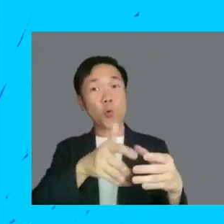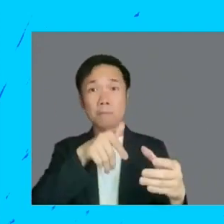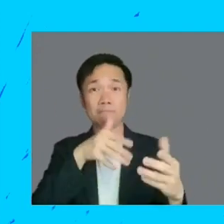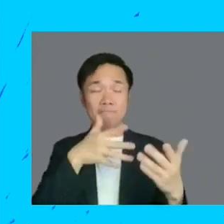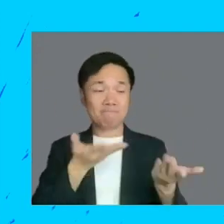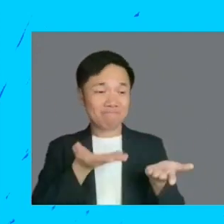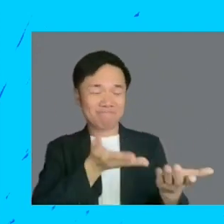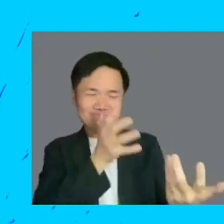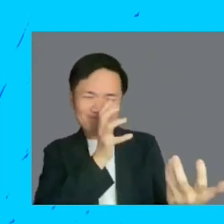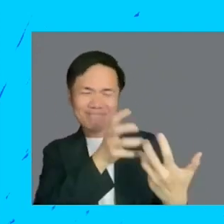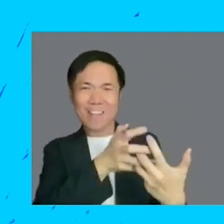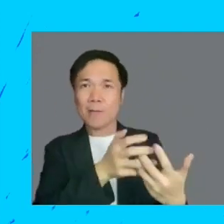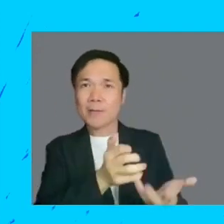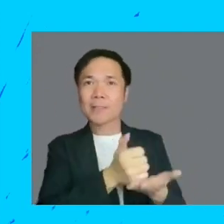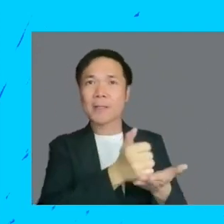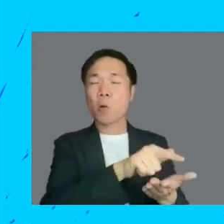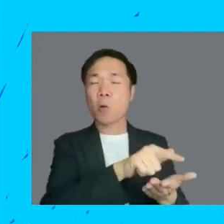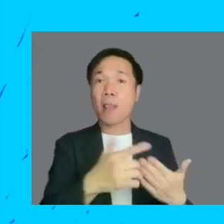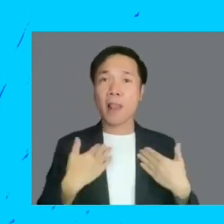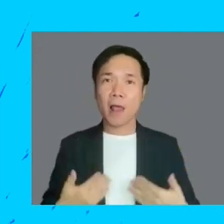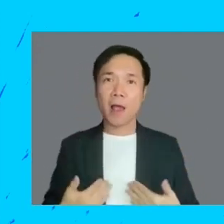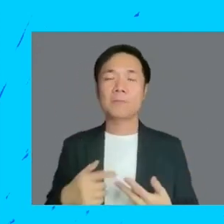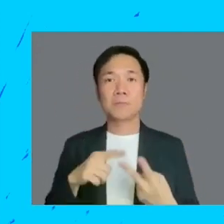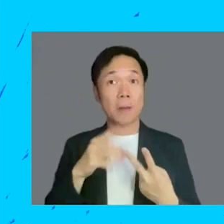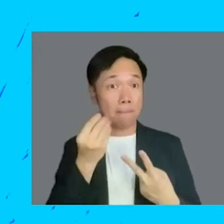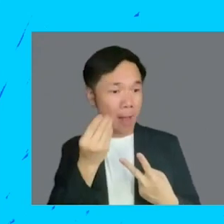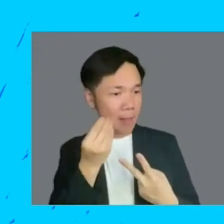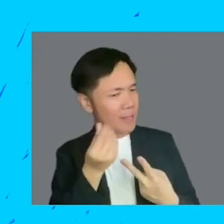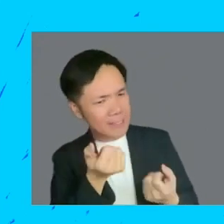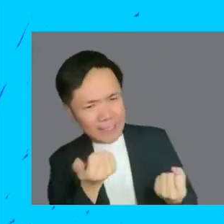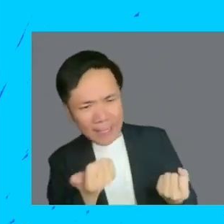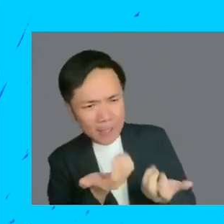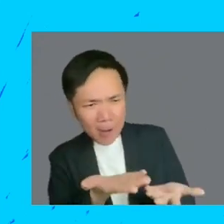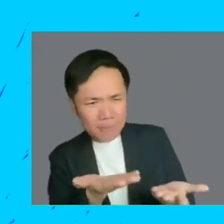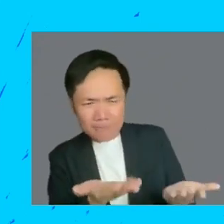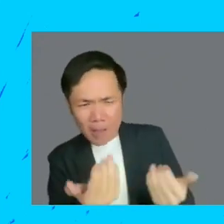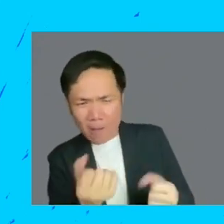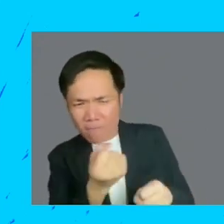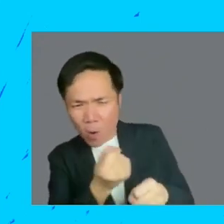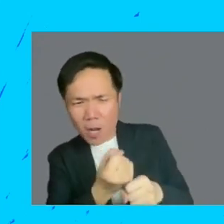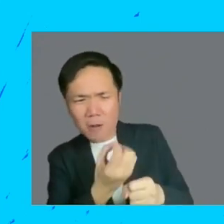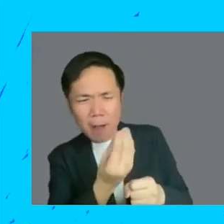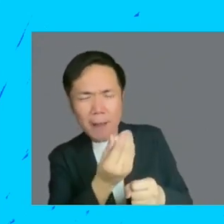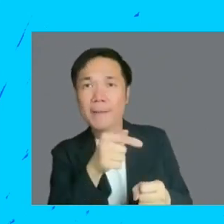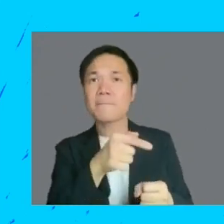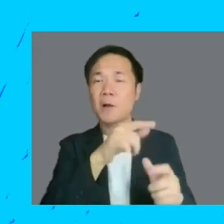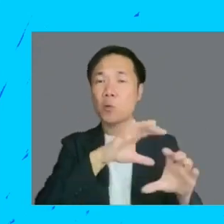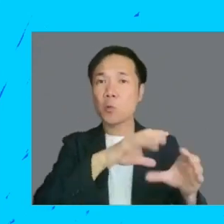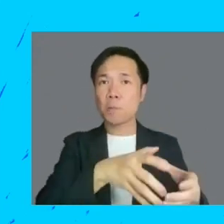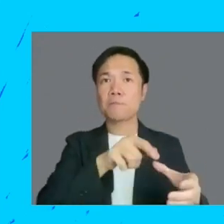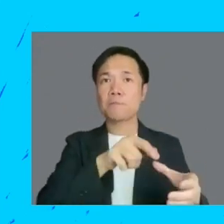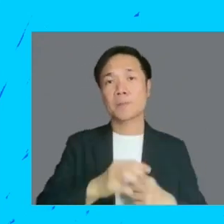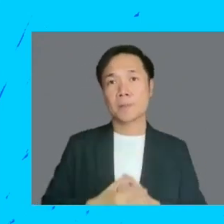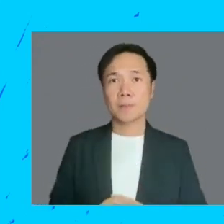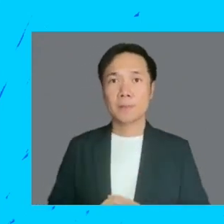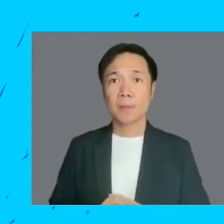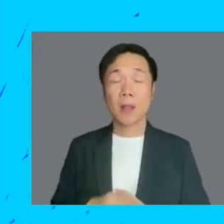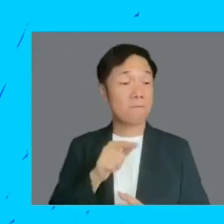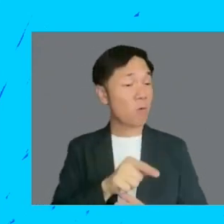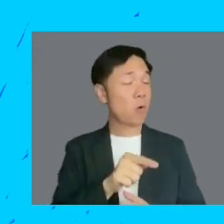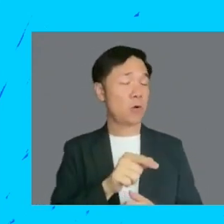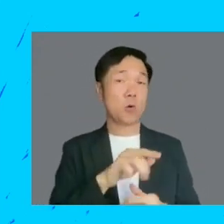strengthening and health or life skill components. We found these interventions were effective at improving economic